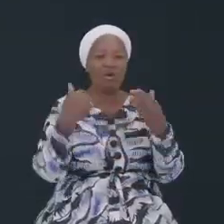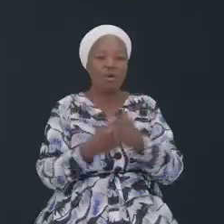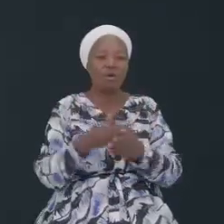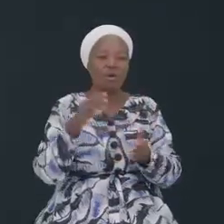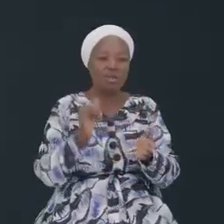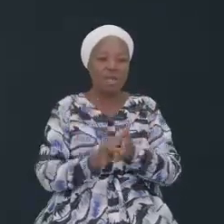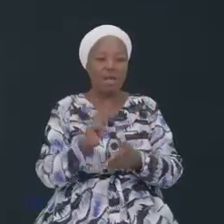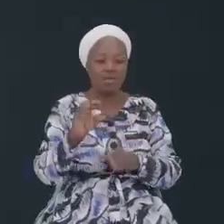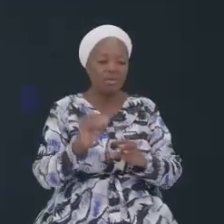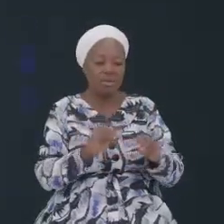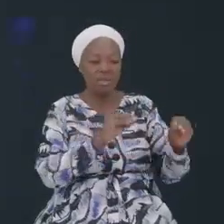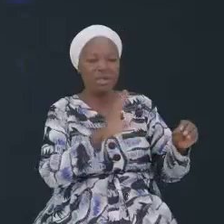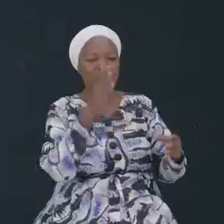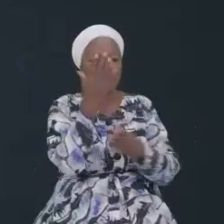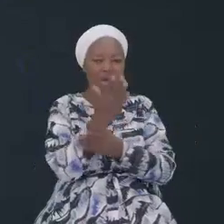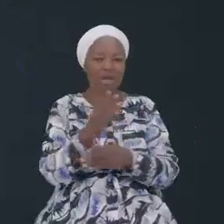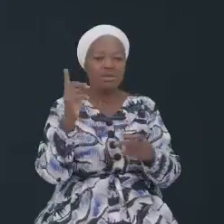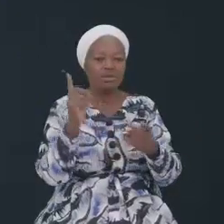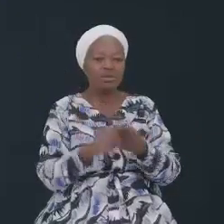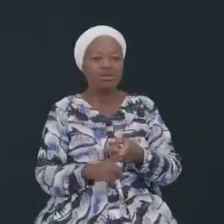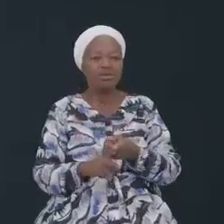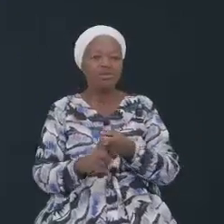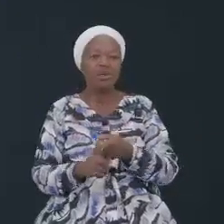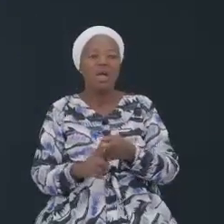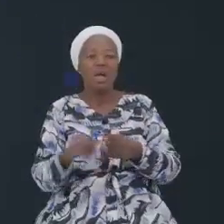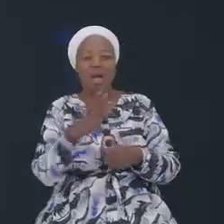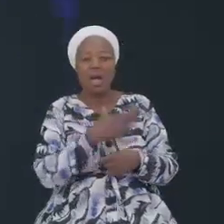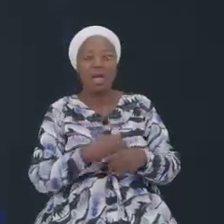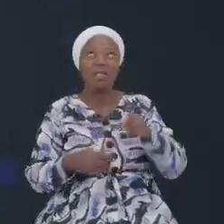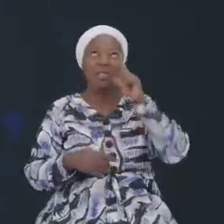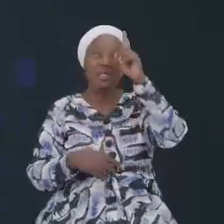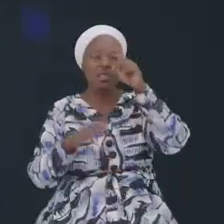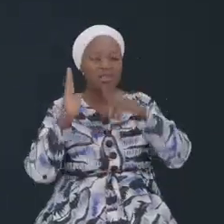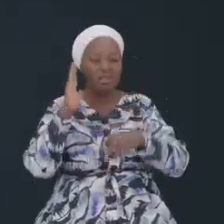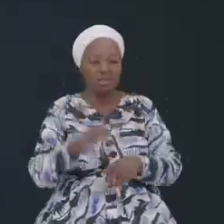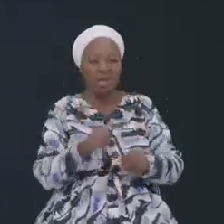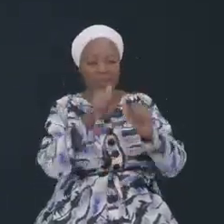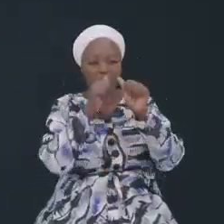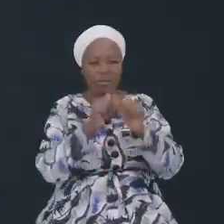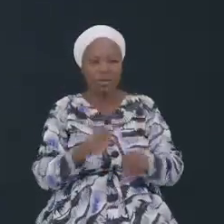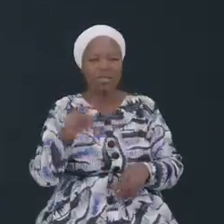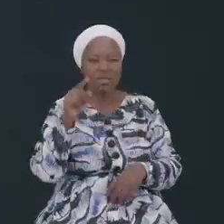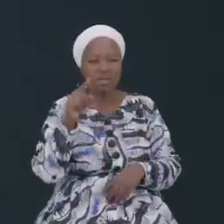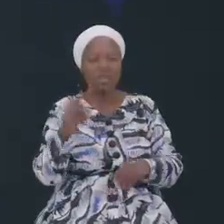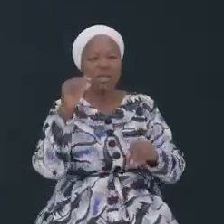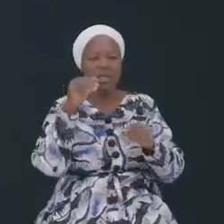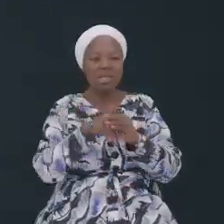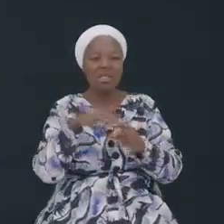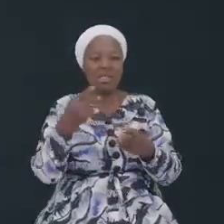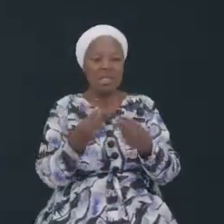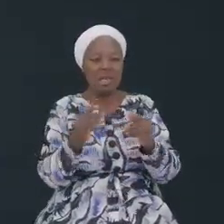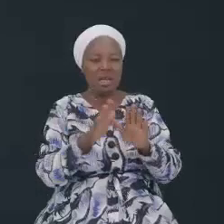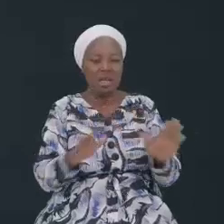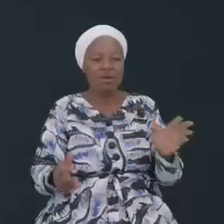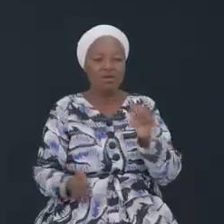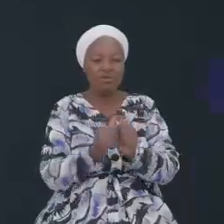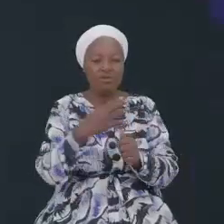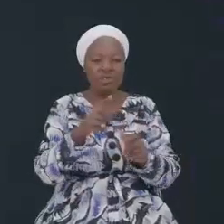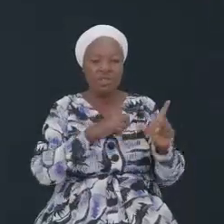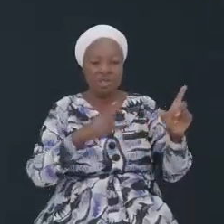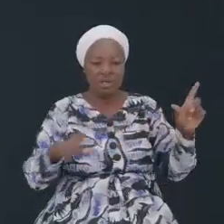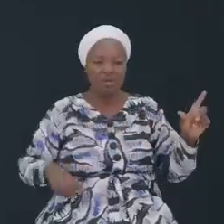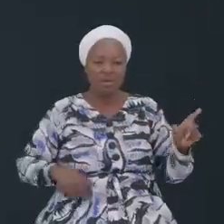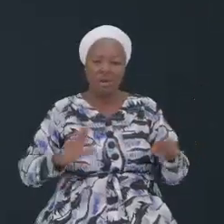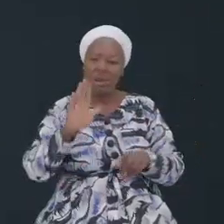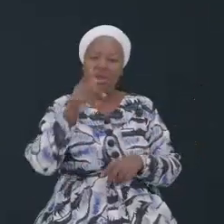thou settest thy hand unto, and he shall bless thee in the land which the